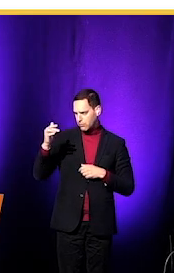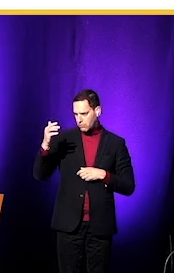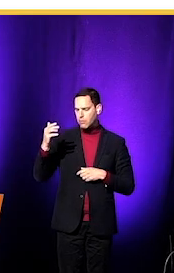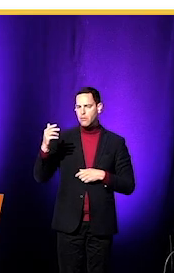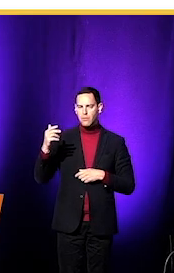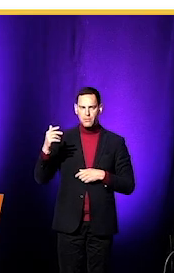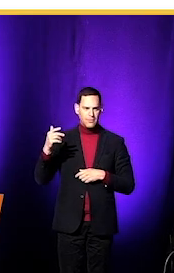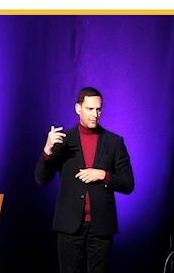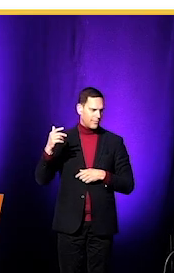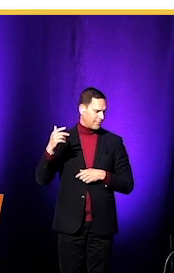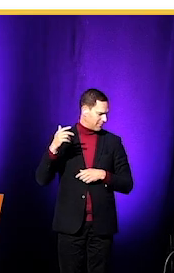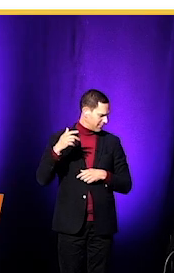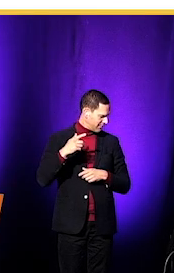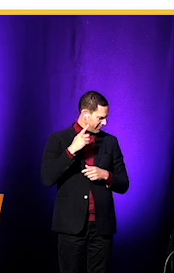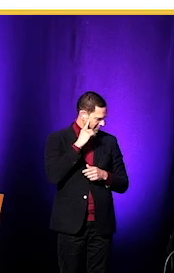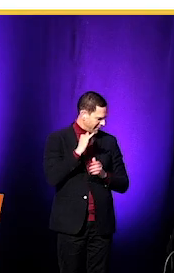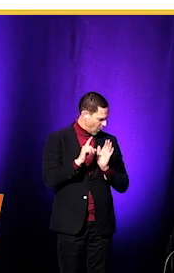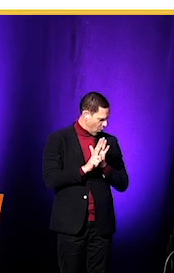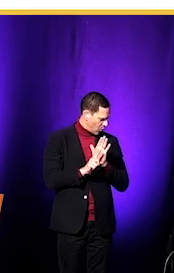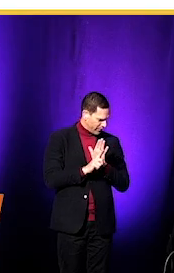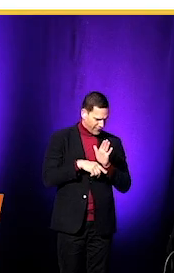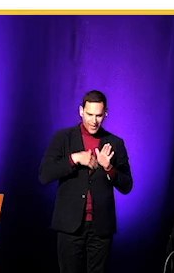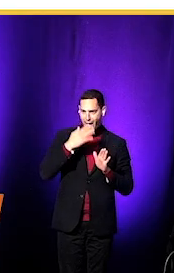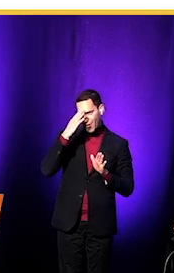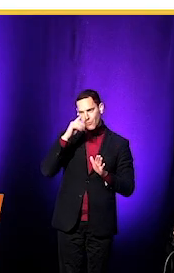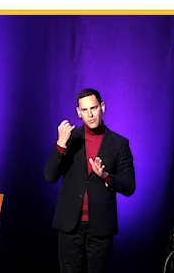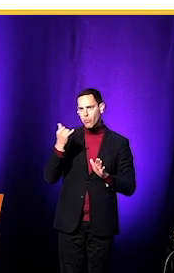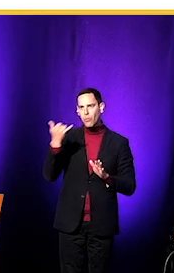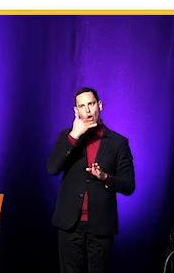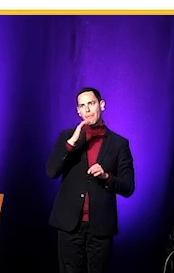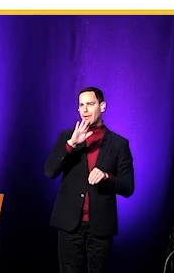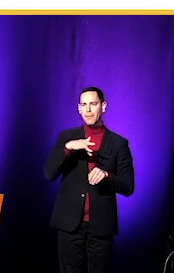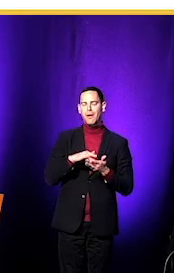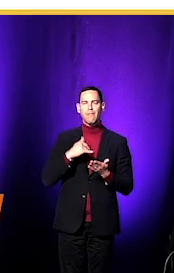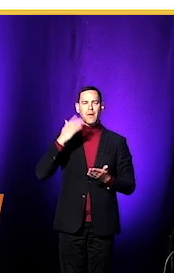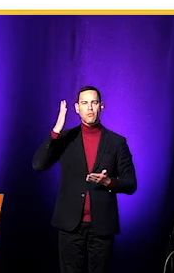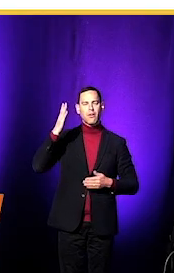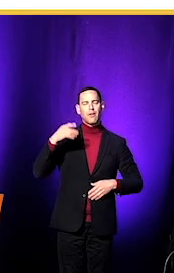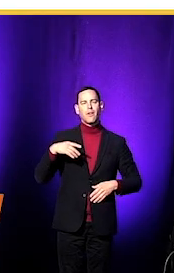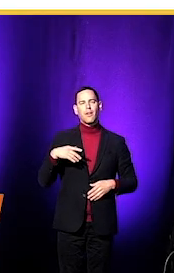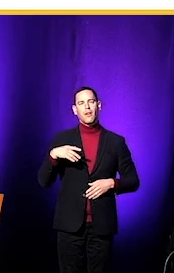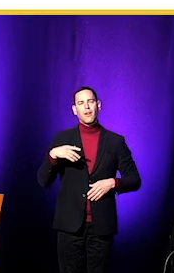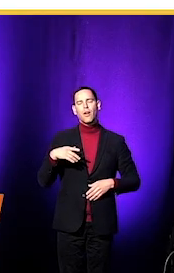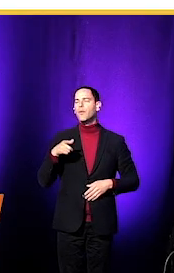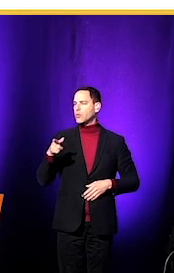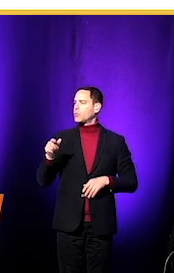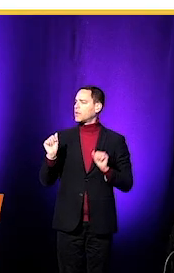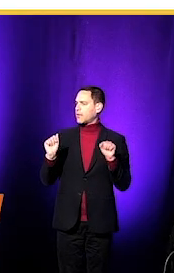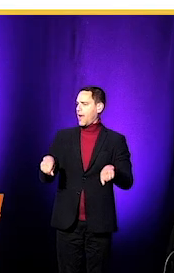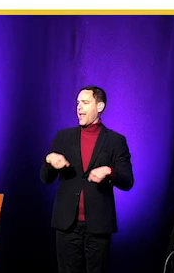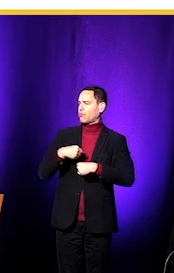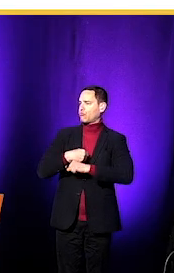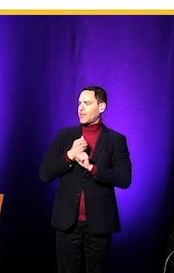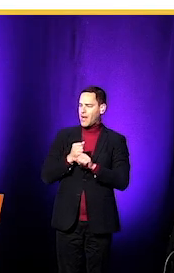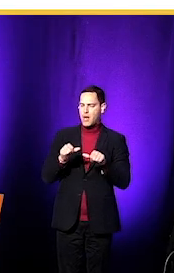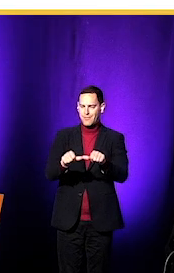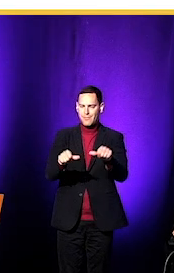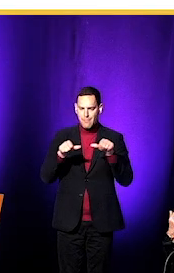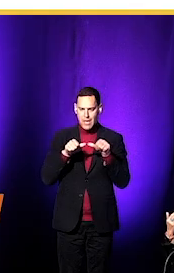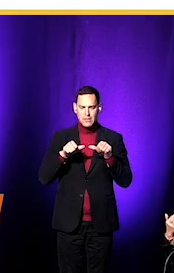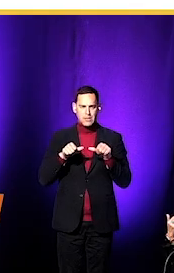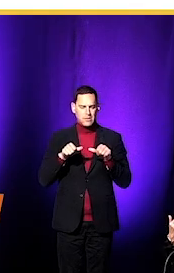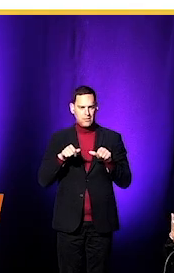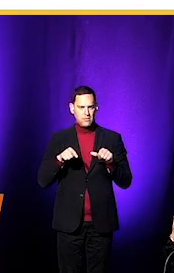me in the middle of my talk, because you really can create these spaces where, at least in these spaces,